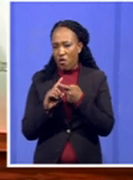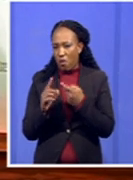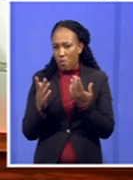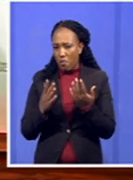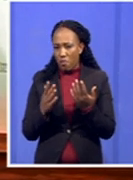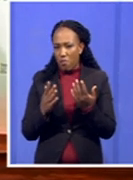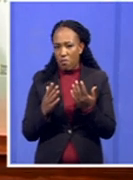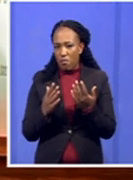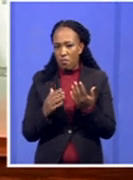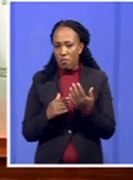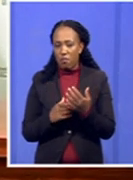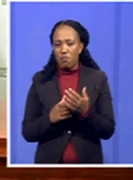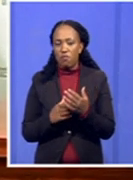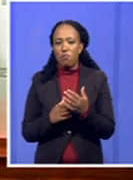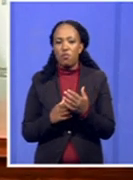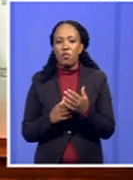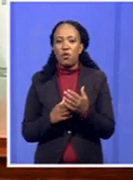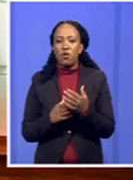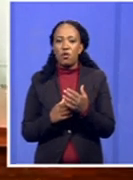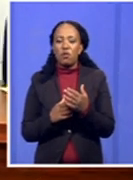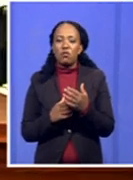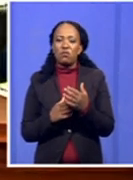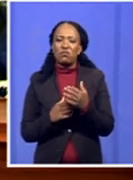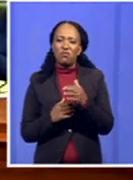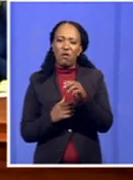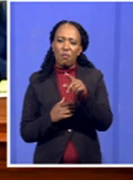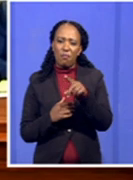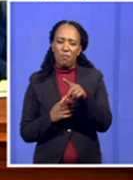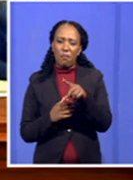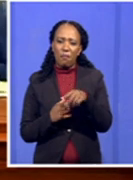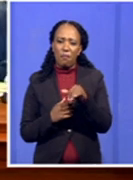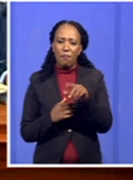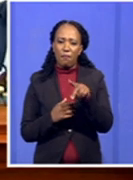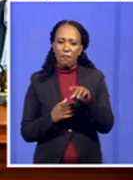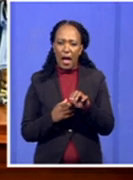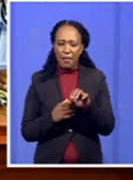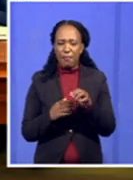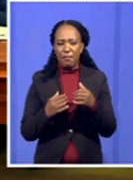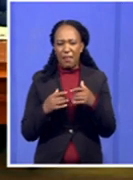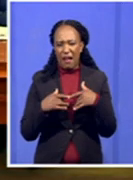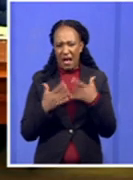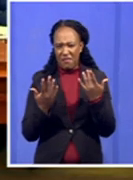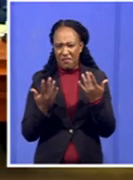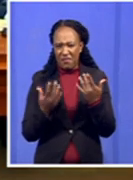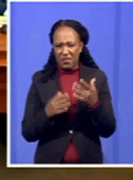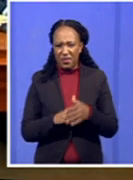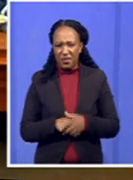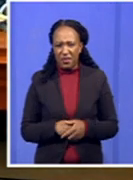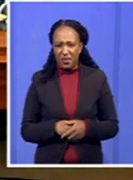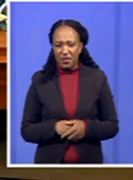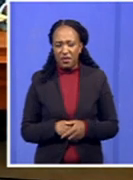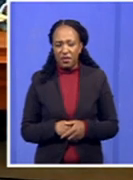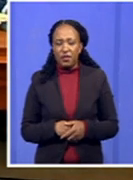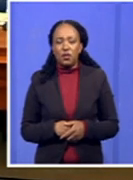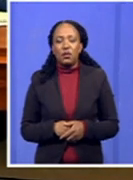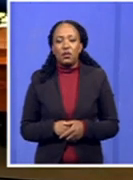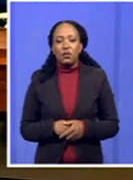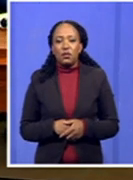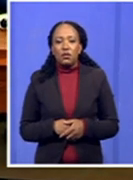From Times Live. Times Live, Times okay. Live and Sunday Sun. Just 2 quick questions. By Friday, Our